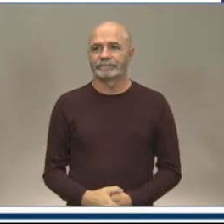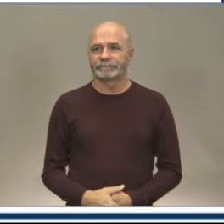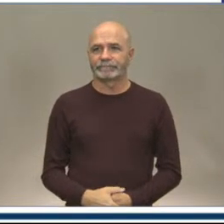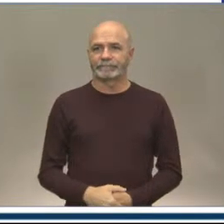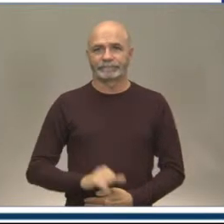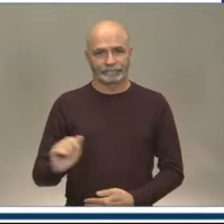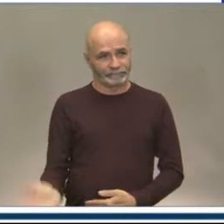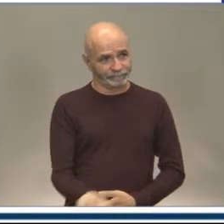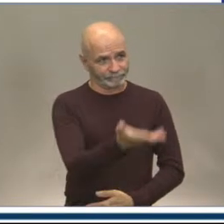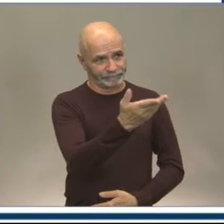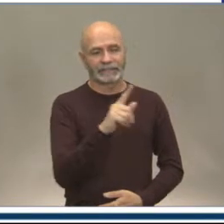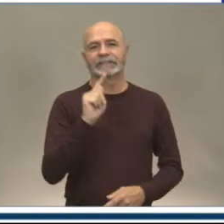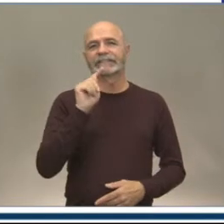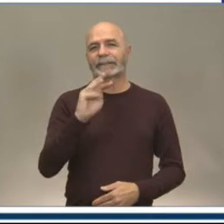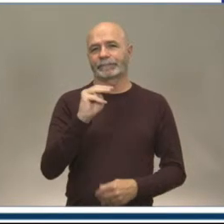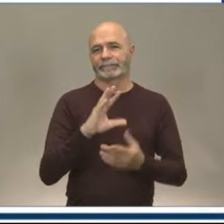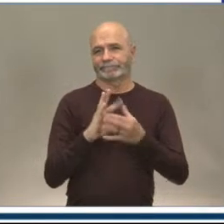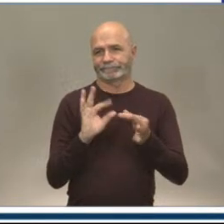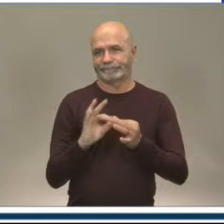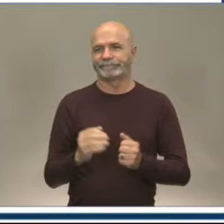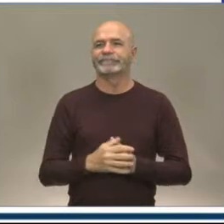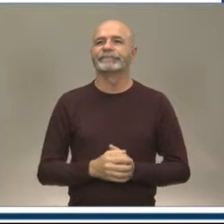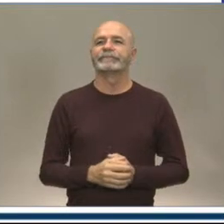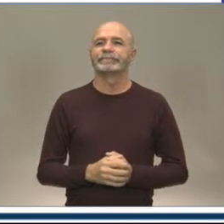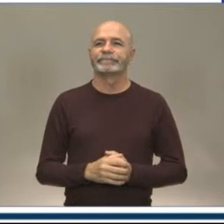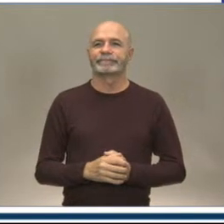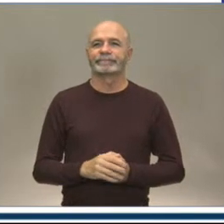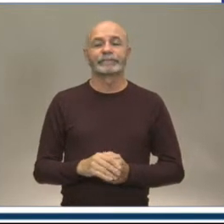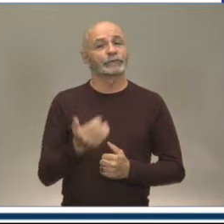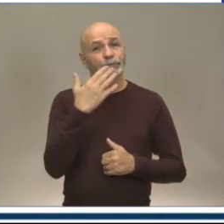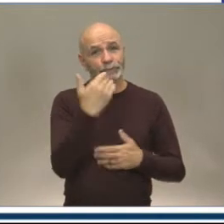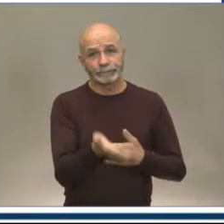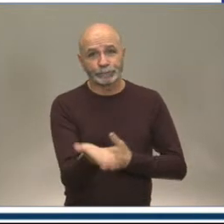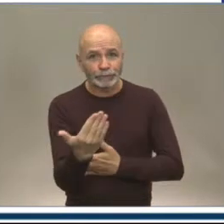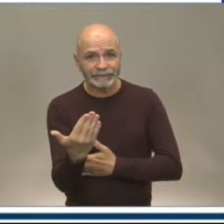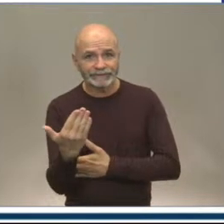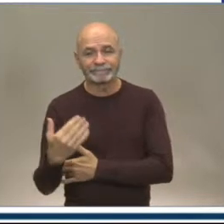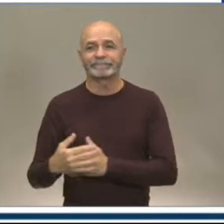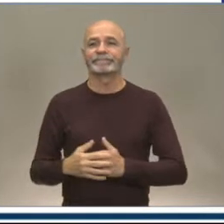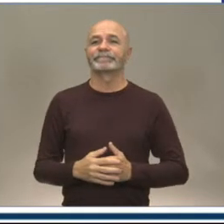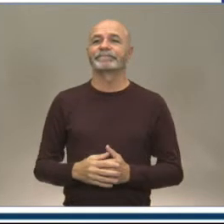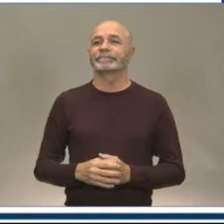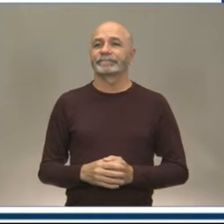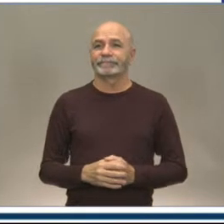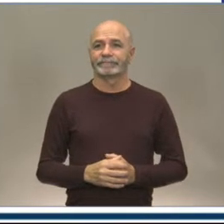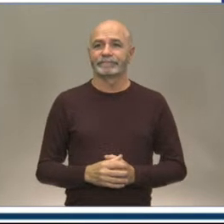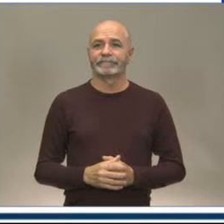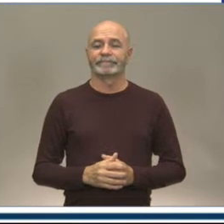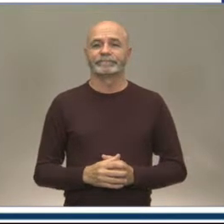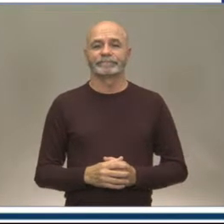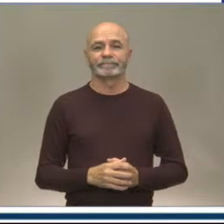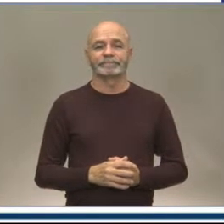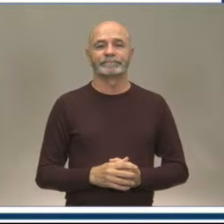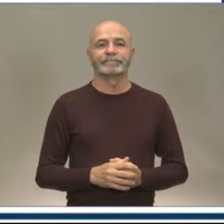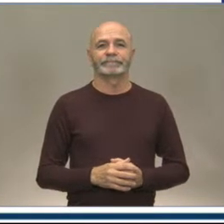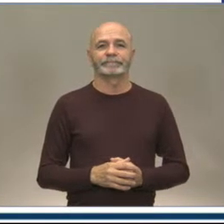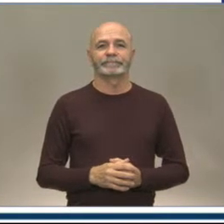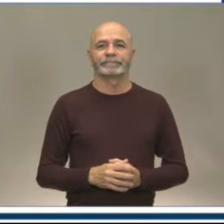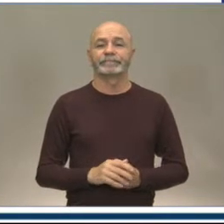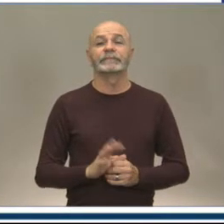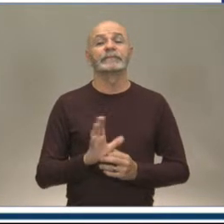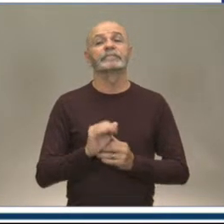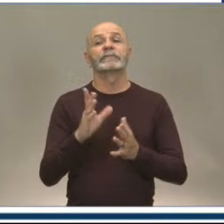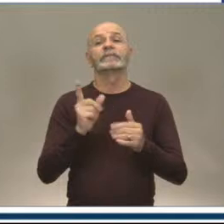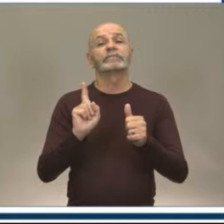Premier. Thank you, Marla. Good morning, everyone. Before we get started today, of course, I'd like to start by talking